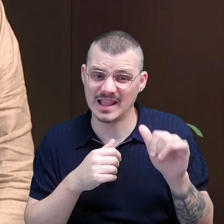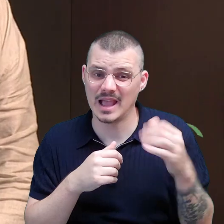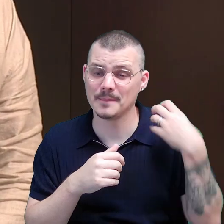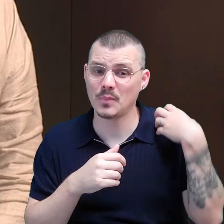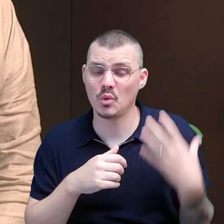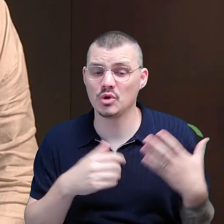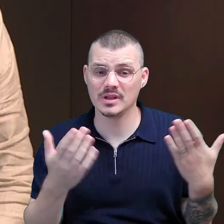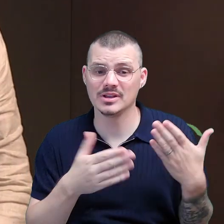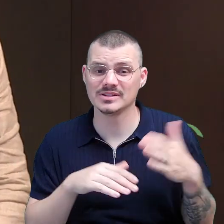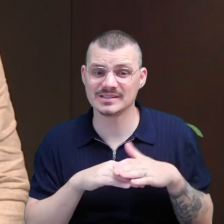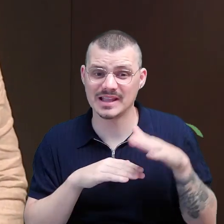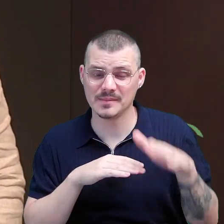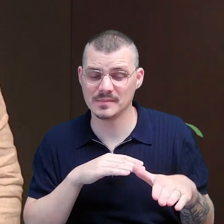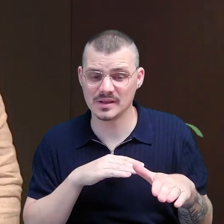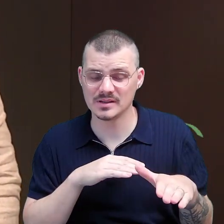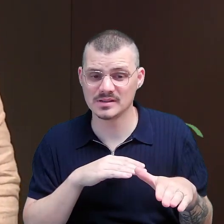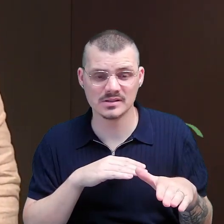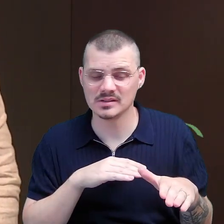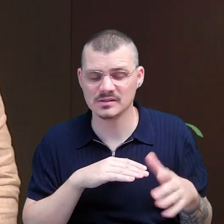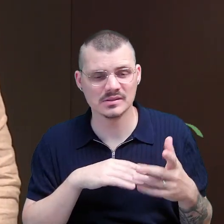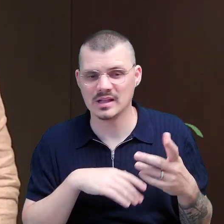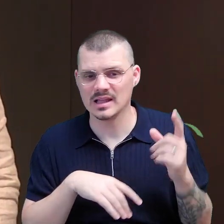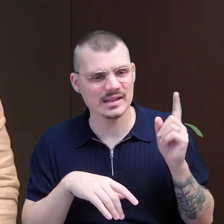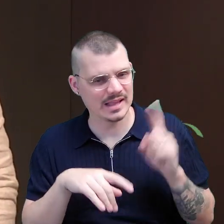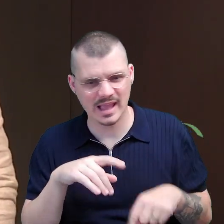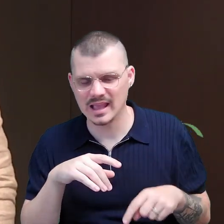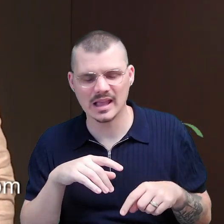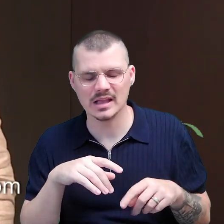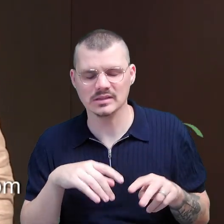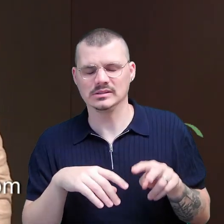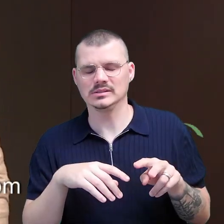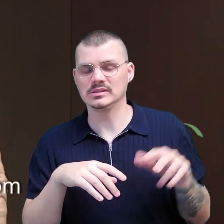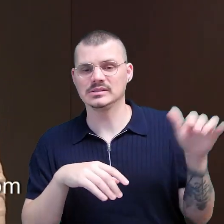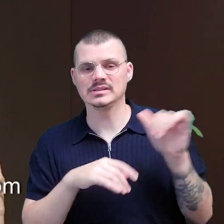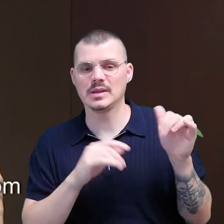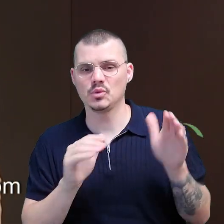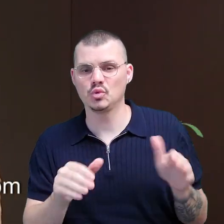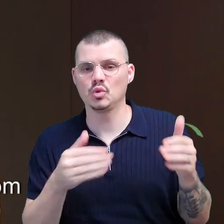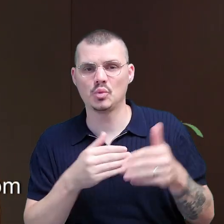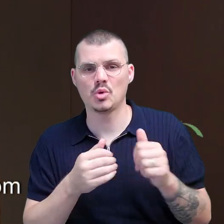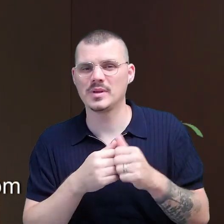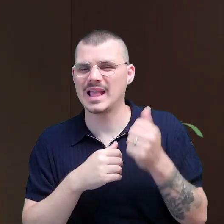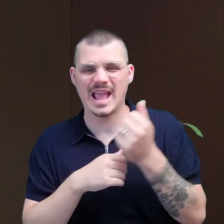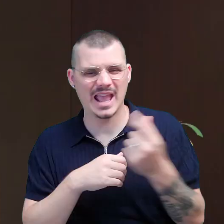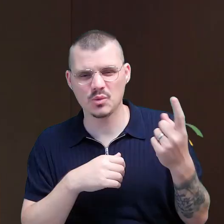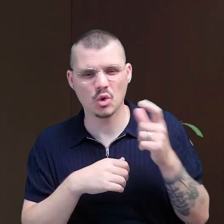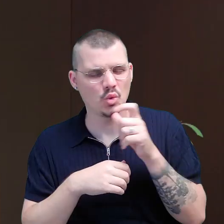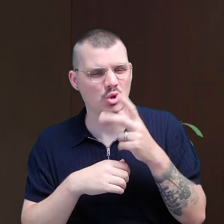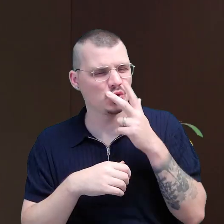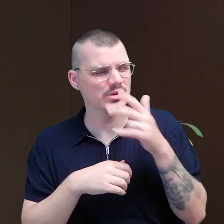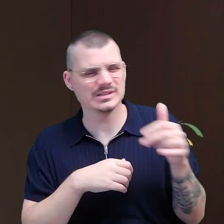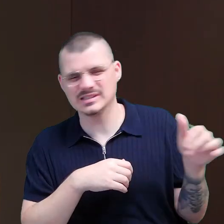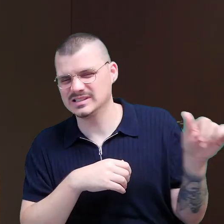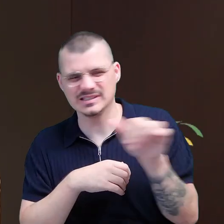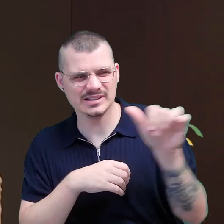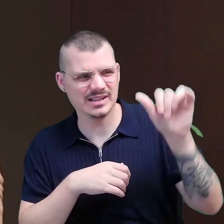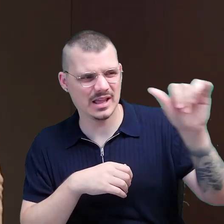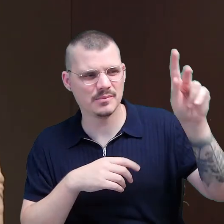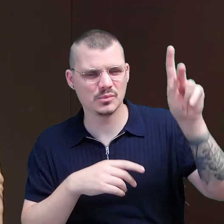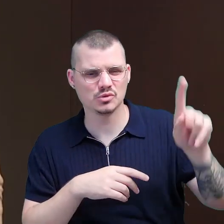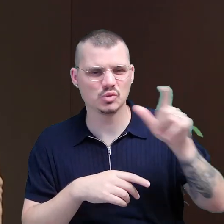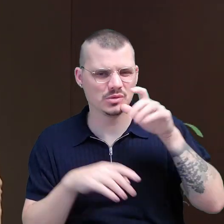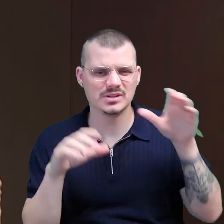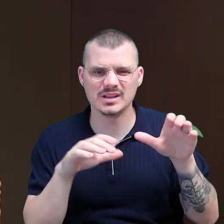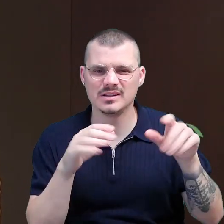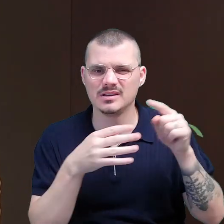This employer here at STEP simply does not tolerate being in the same room with anybody that resembles